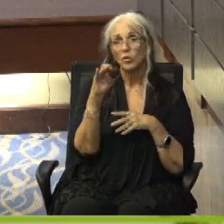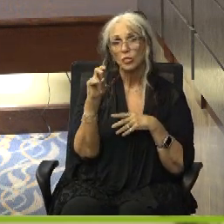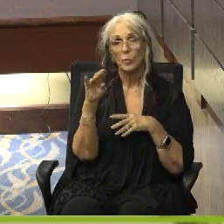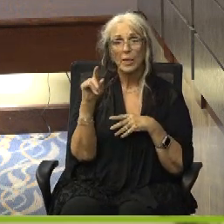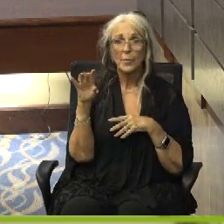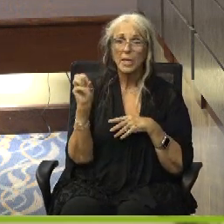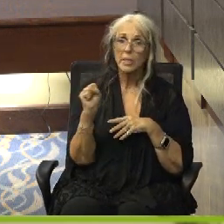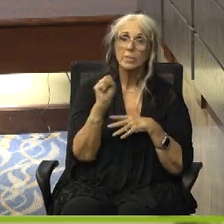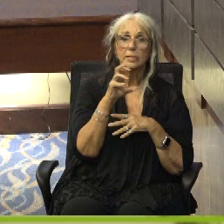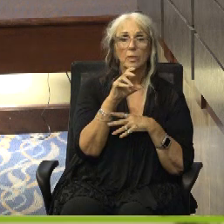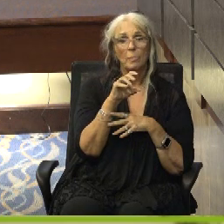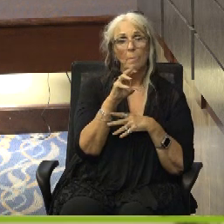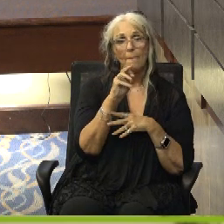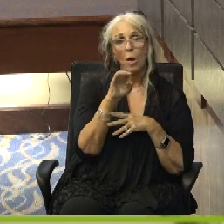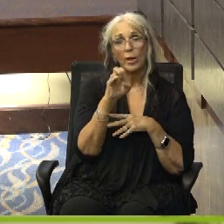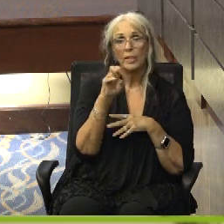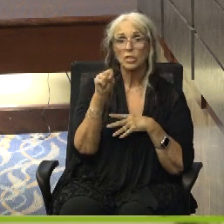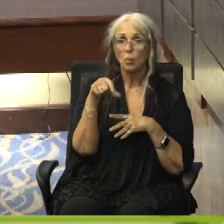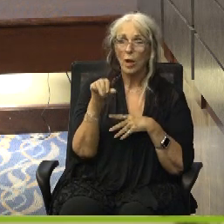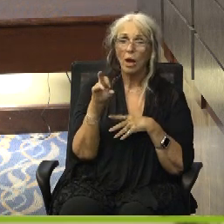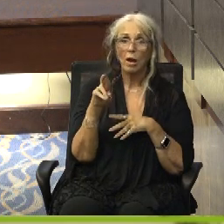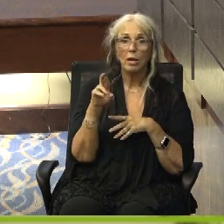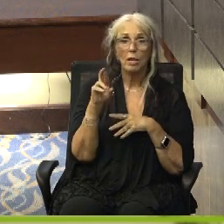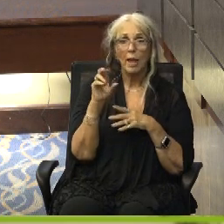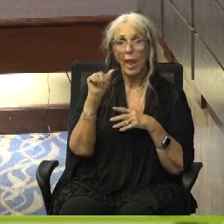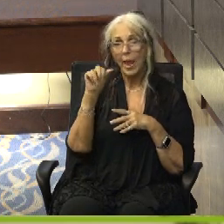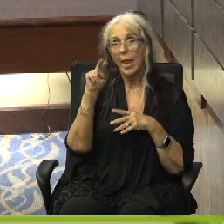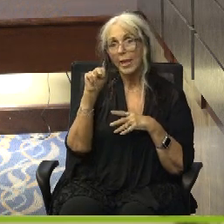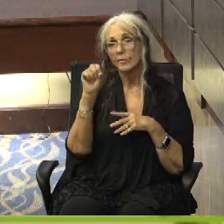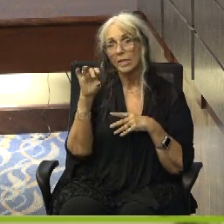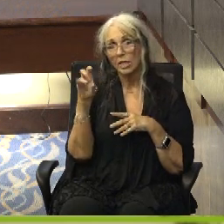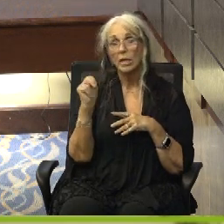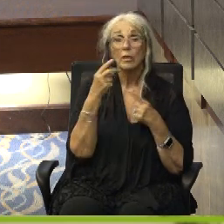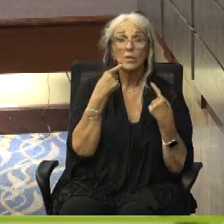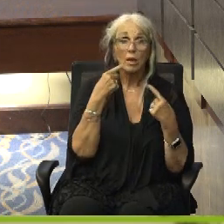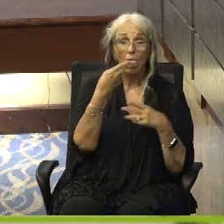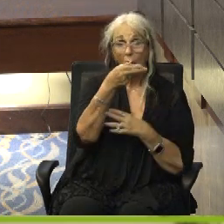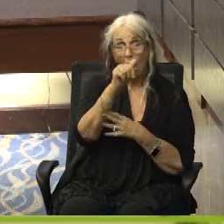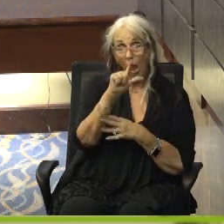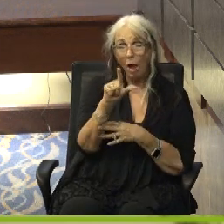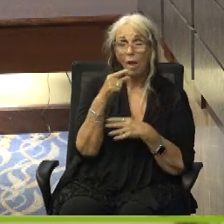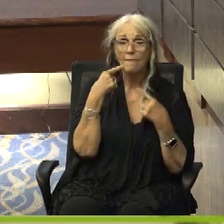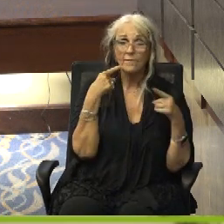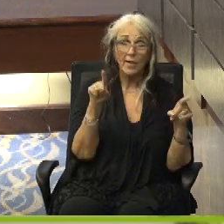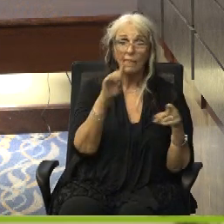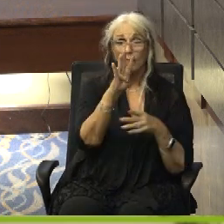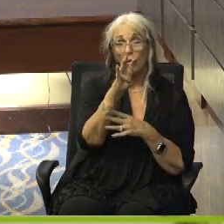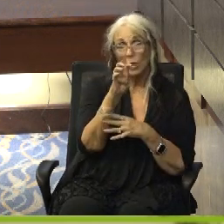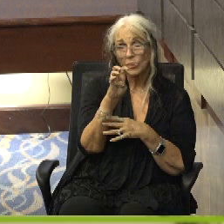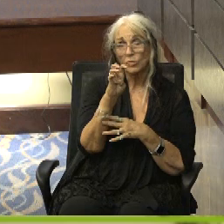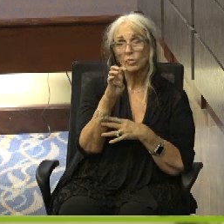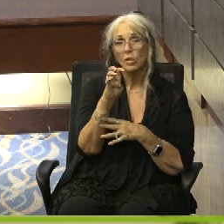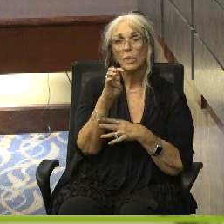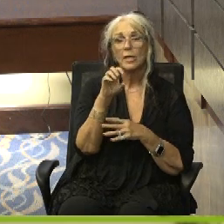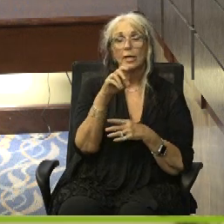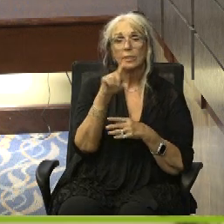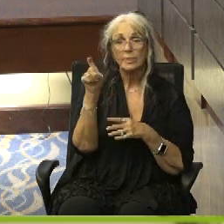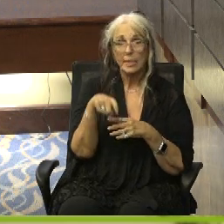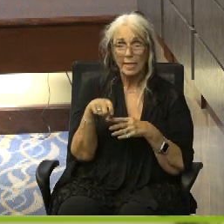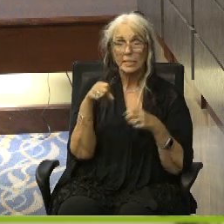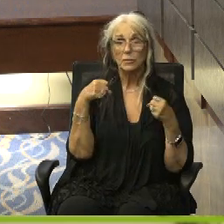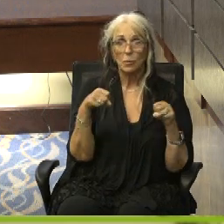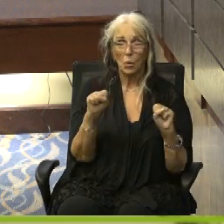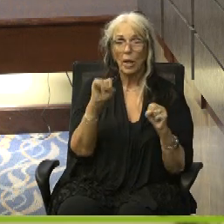Strahan, DeMarcus Ware, and Cynthia Potter. The Hall of Fame is home to over 400 Texas sports icons. It's